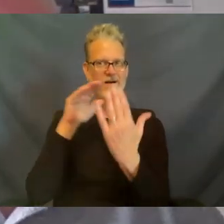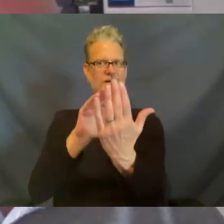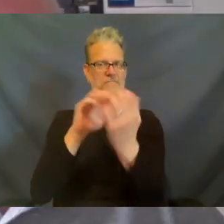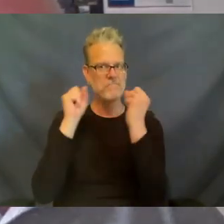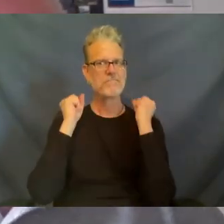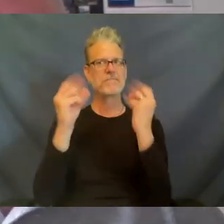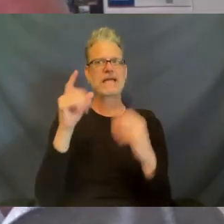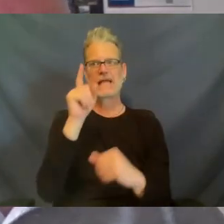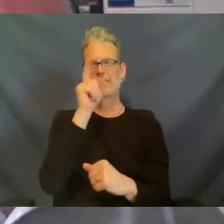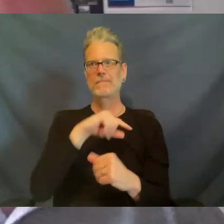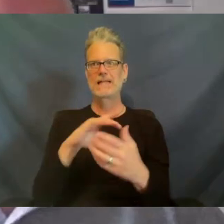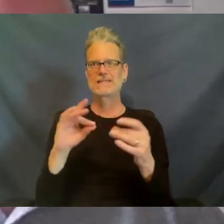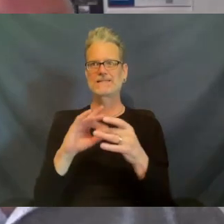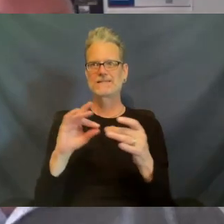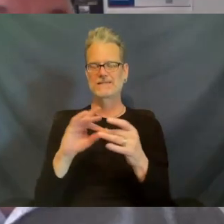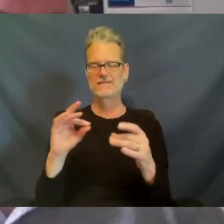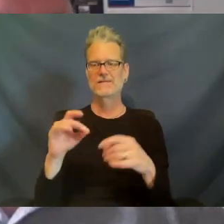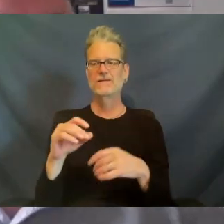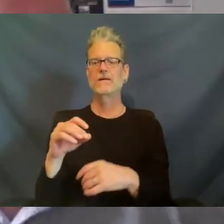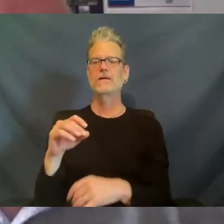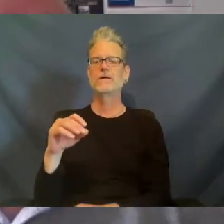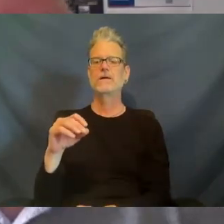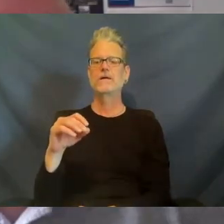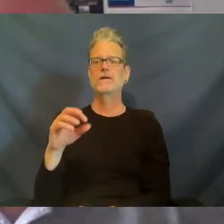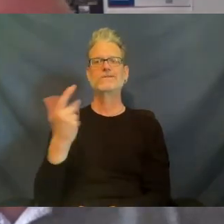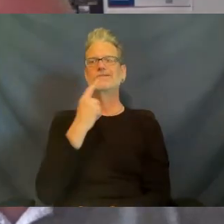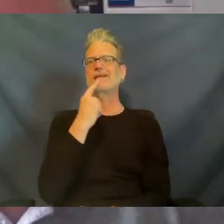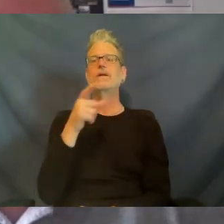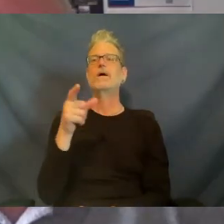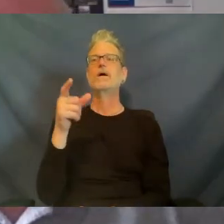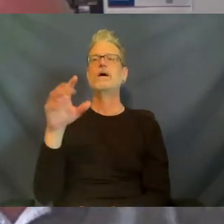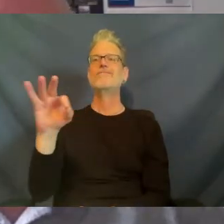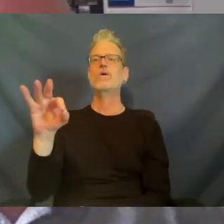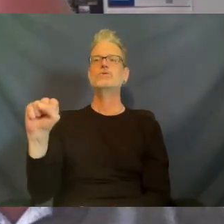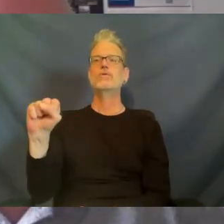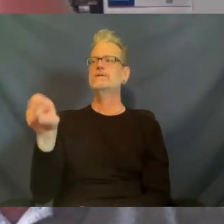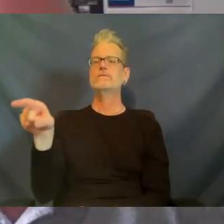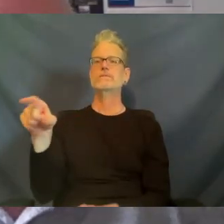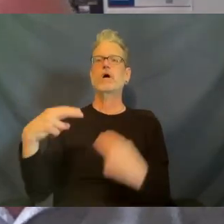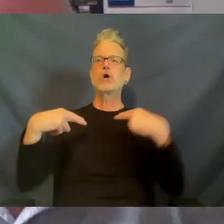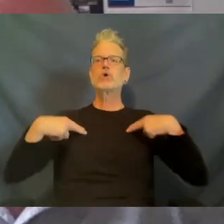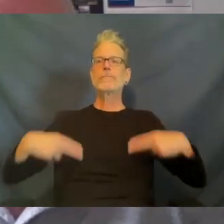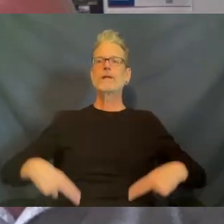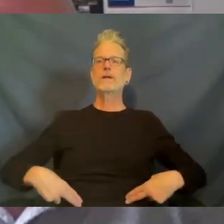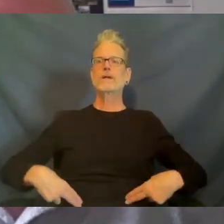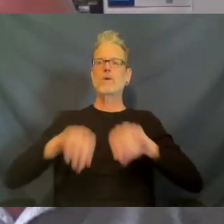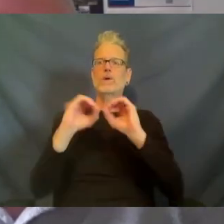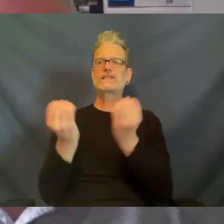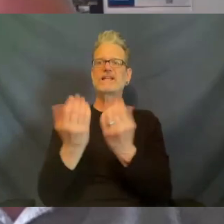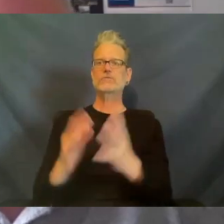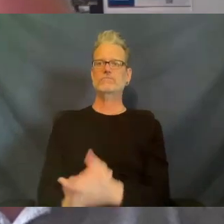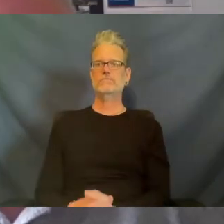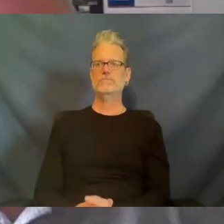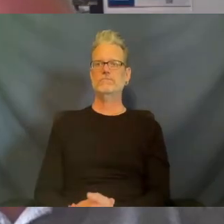misconceptions is probably just saying that the Forest Service is a human organization. And so we are